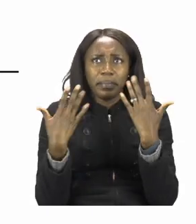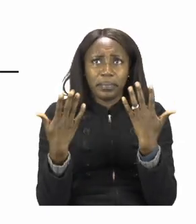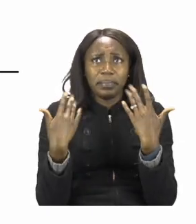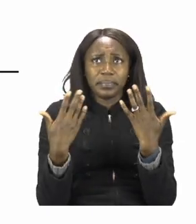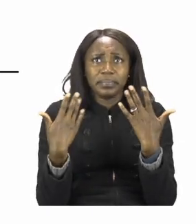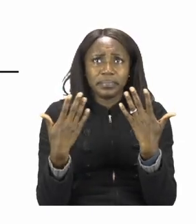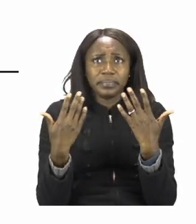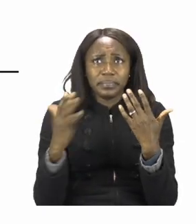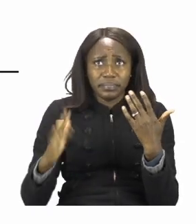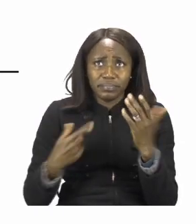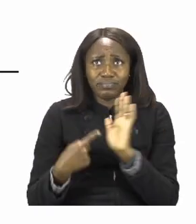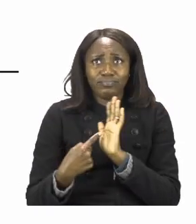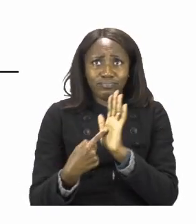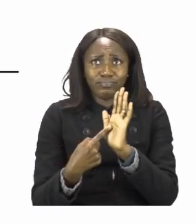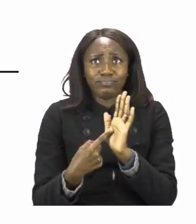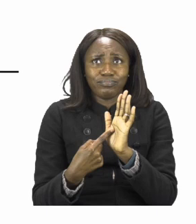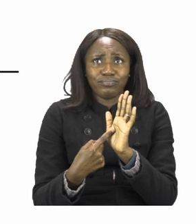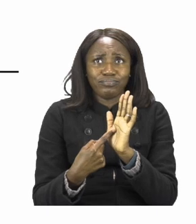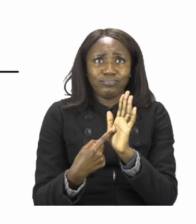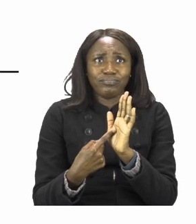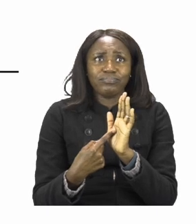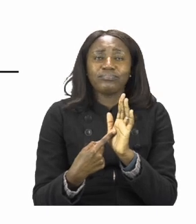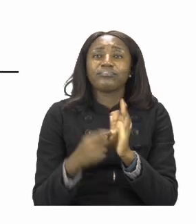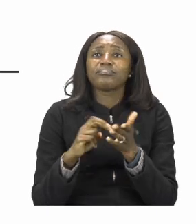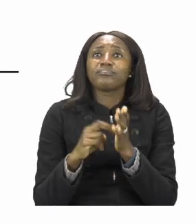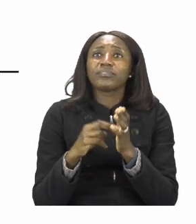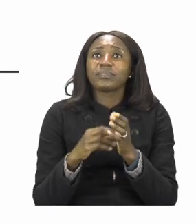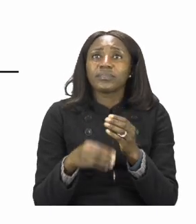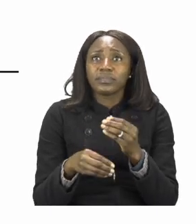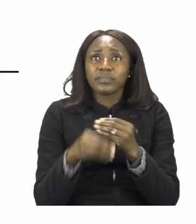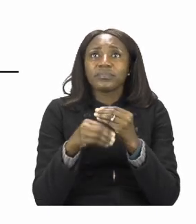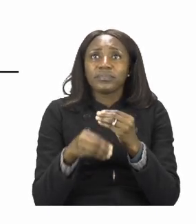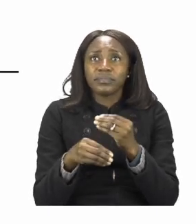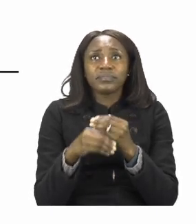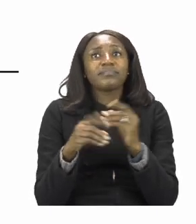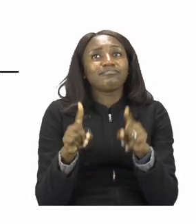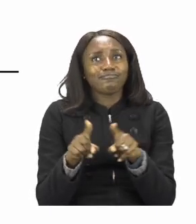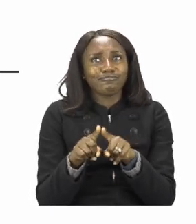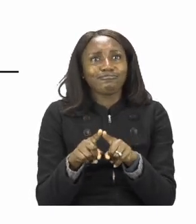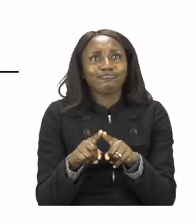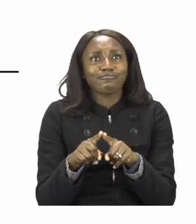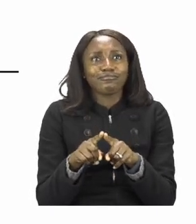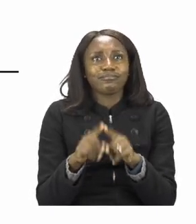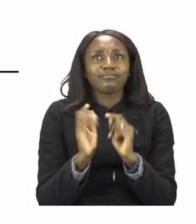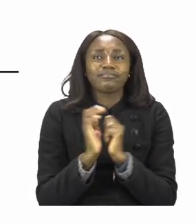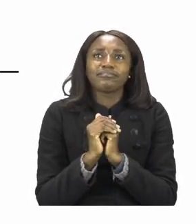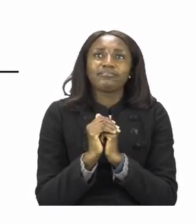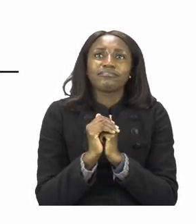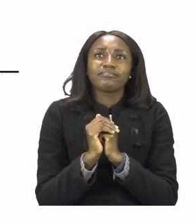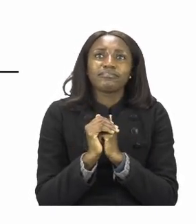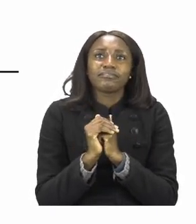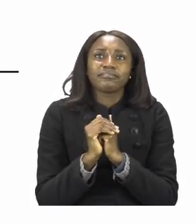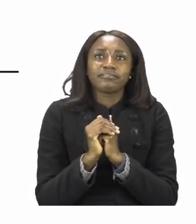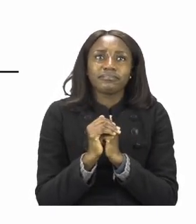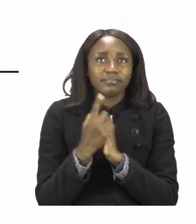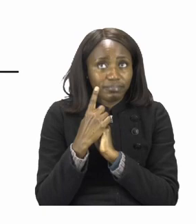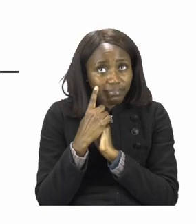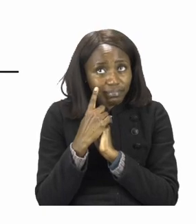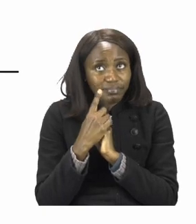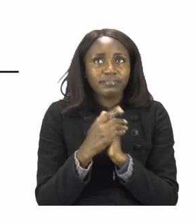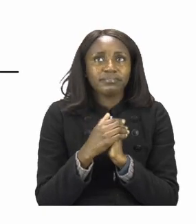I want to show you what I mean by saying repeated addition. Let's take a look at the